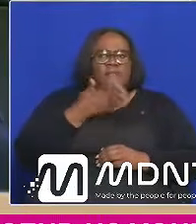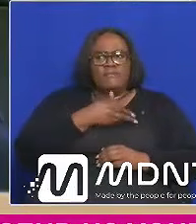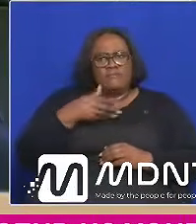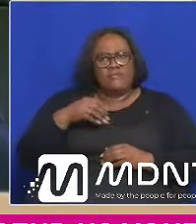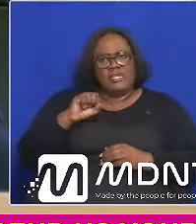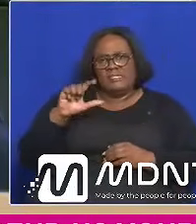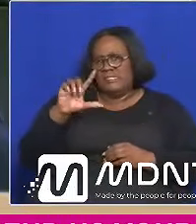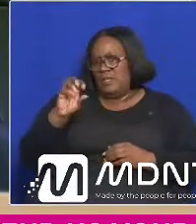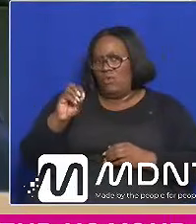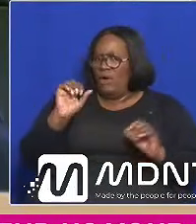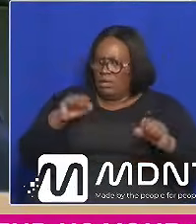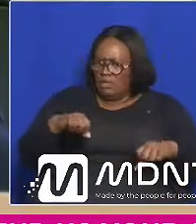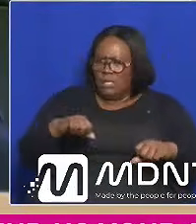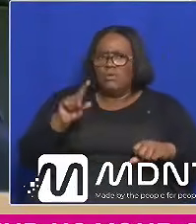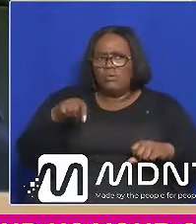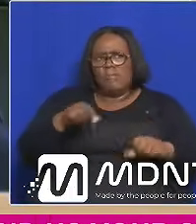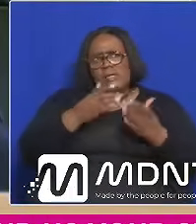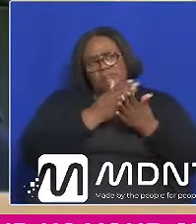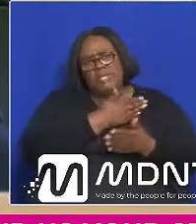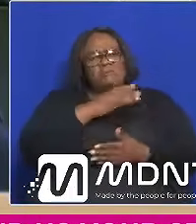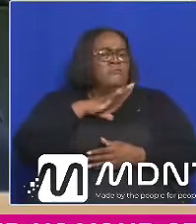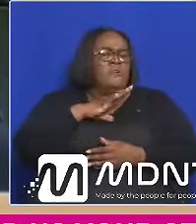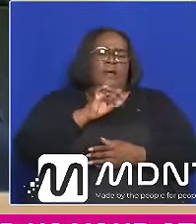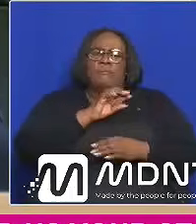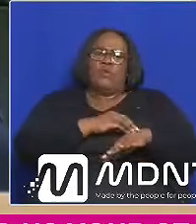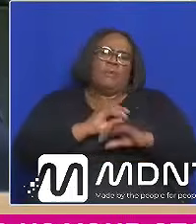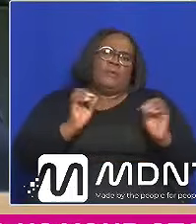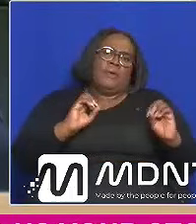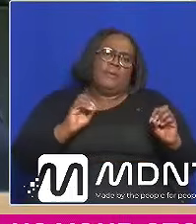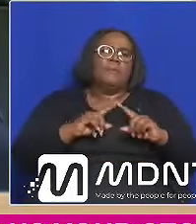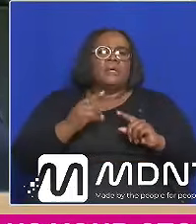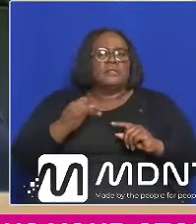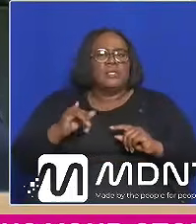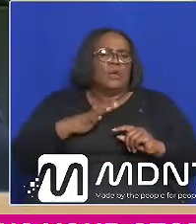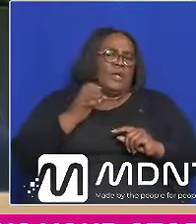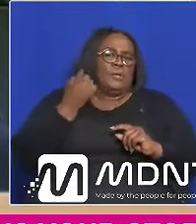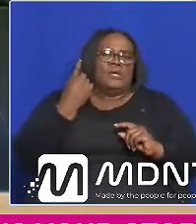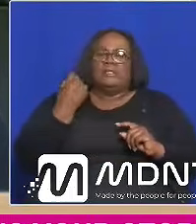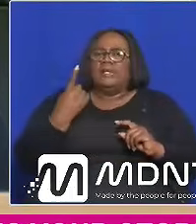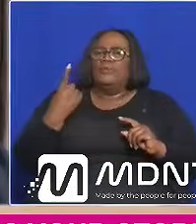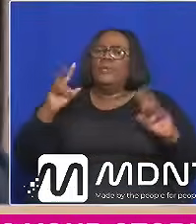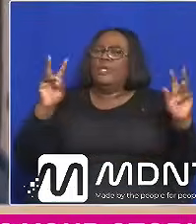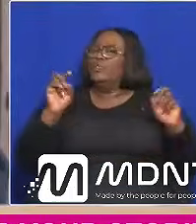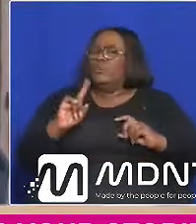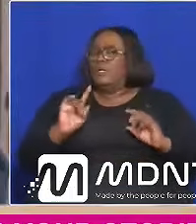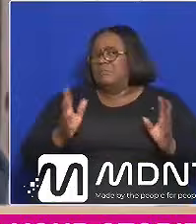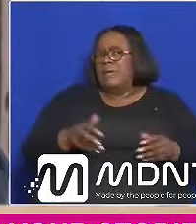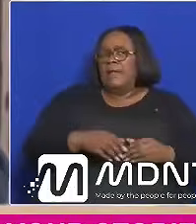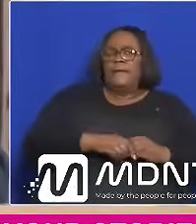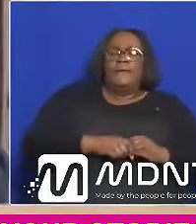be taken down, I have no problem. But still, I just wanted to understand what the issue is exactly. Yes,